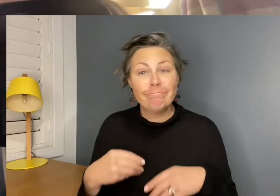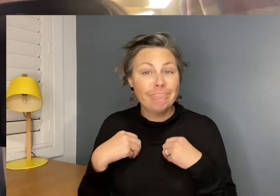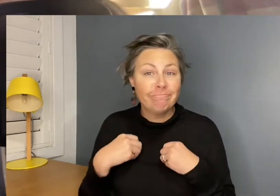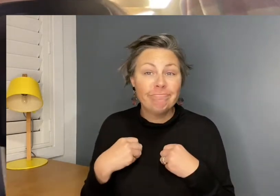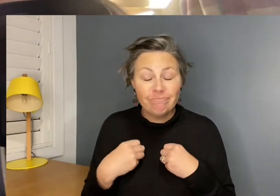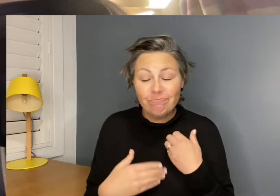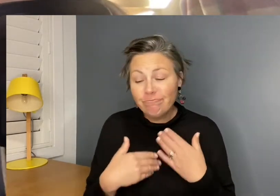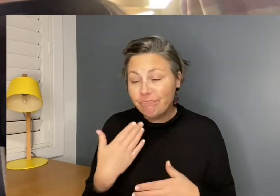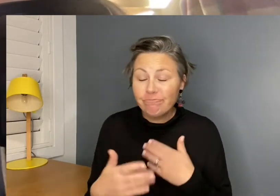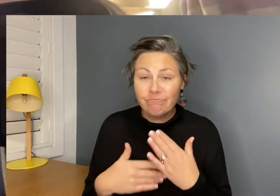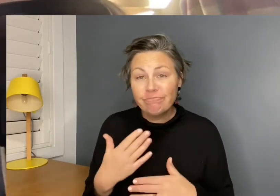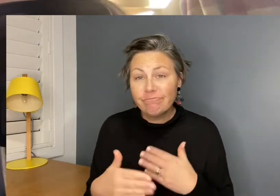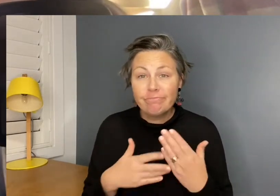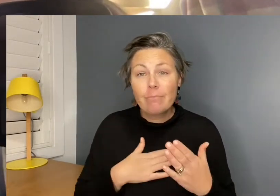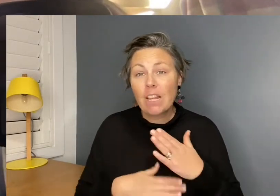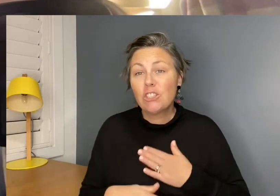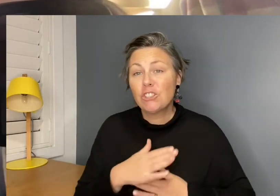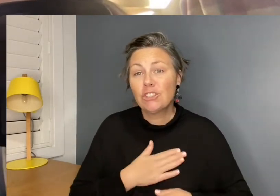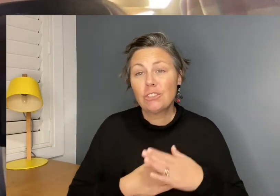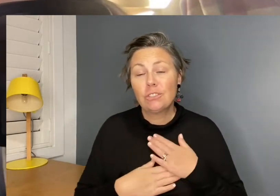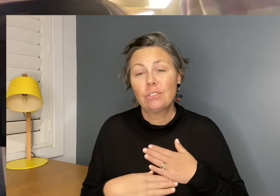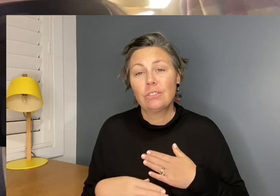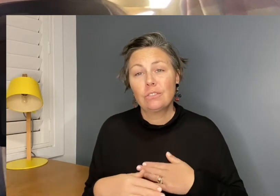stride. And if you have the right